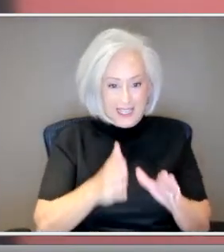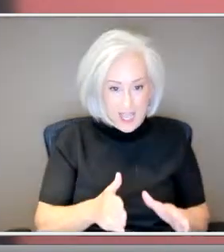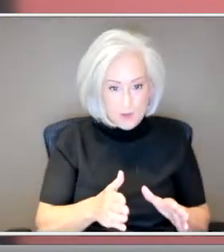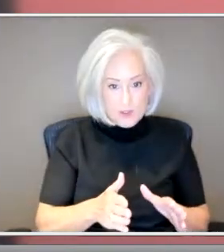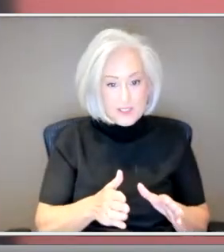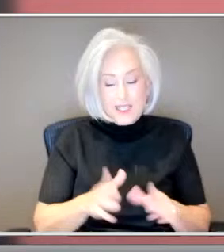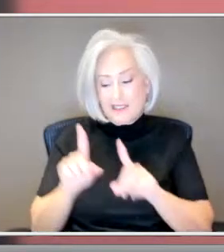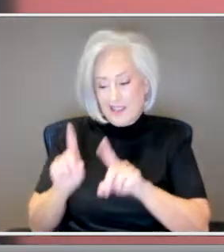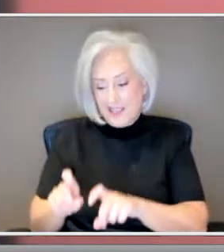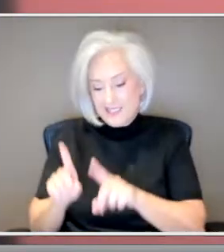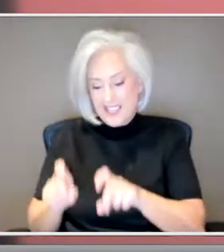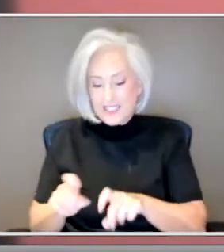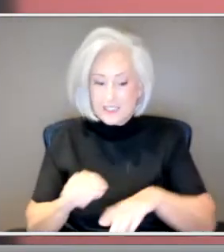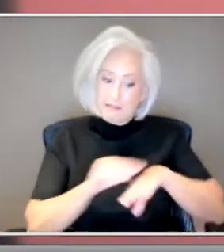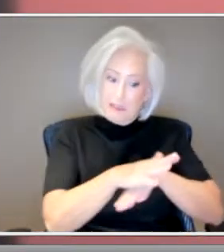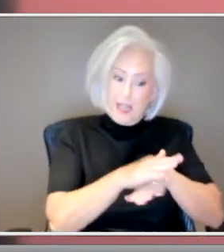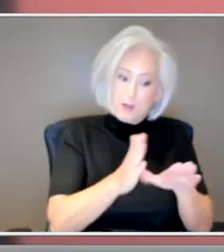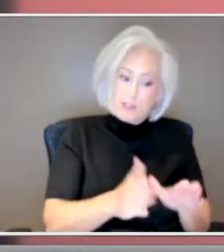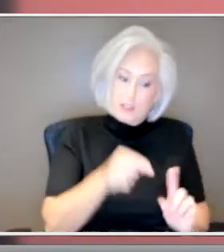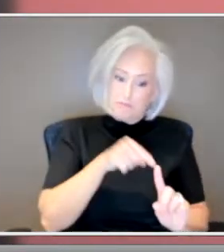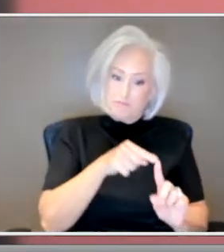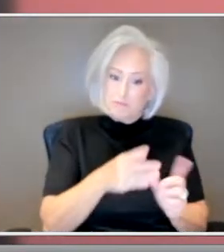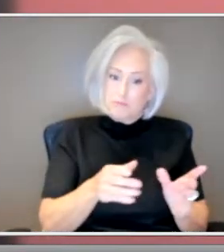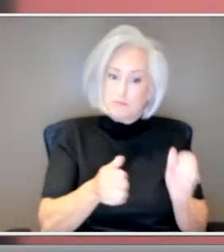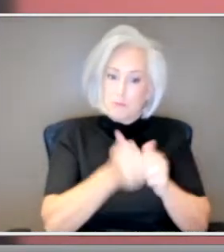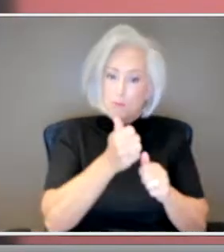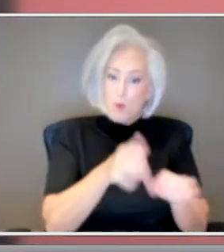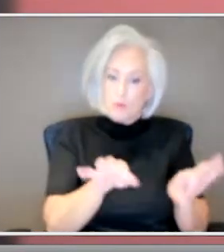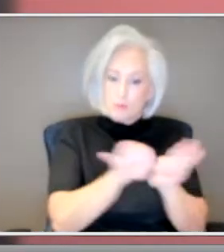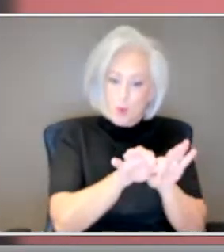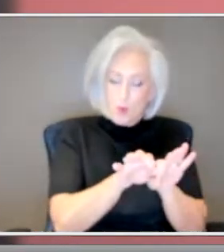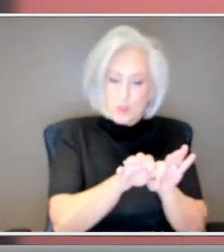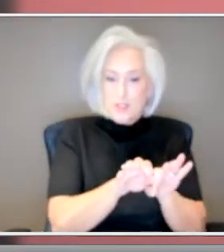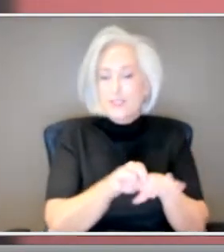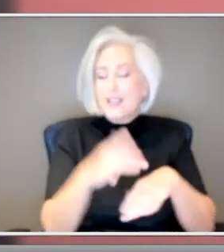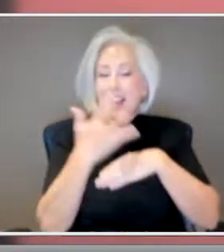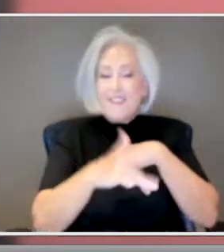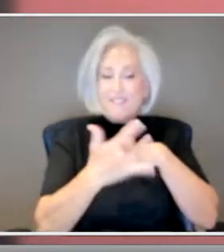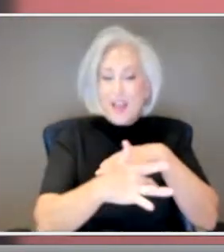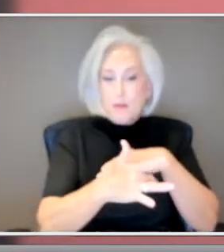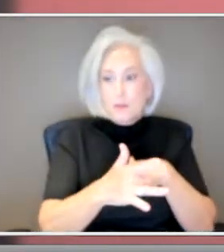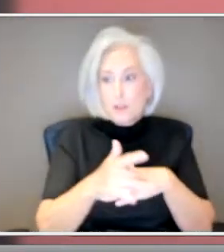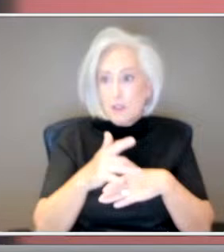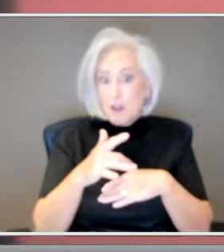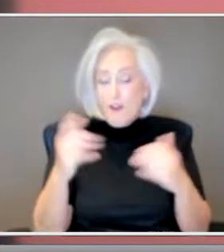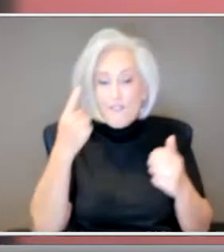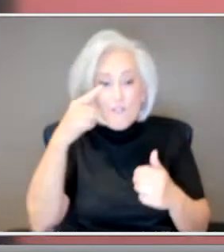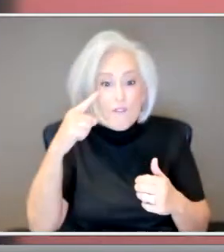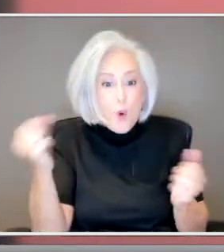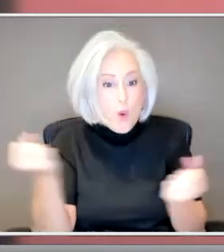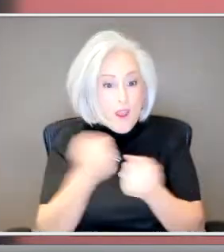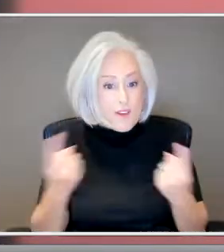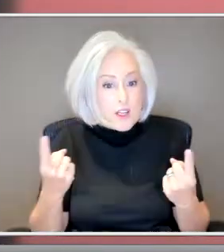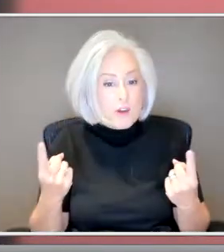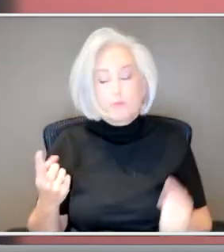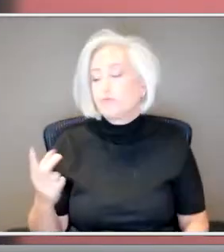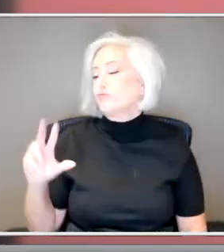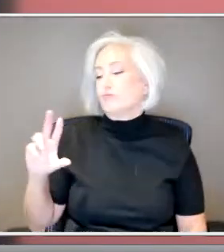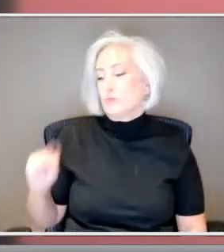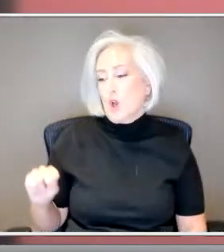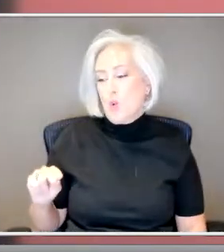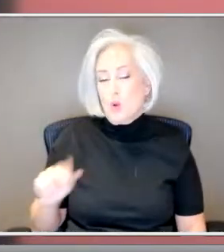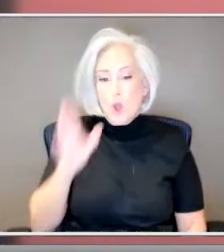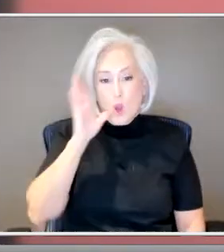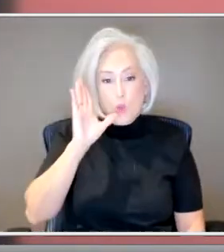test, is available. And it's not for everyone. It doesn't provide answers for everyone with a heart condition, but it can